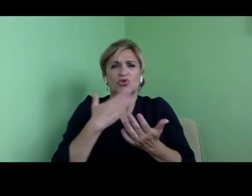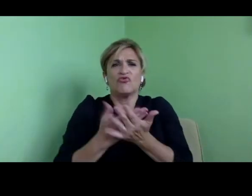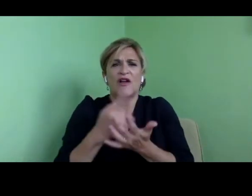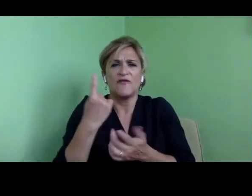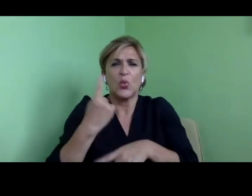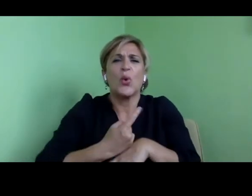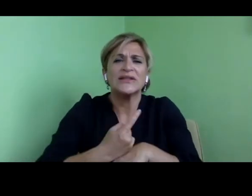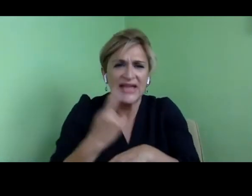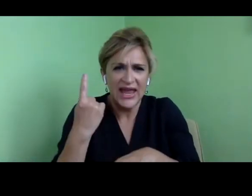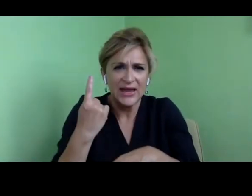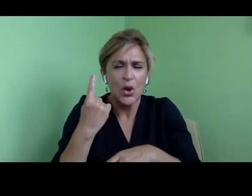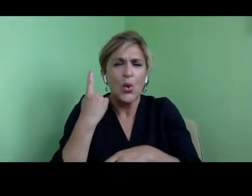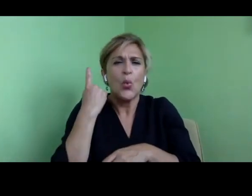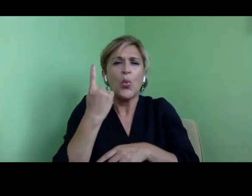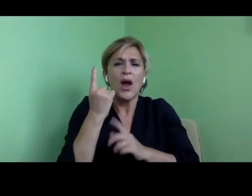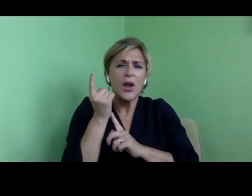Just one moment.